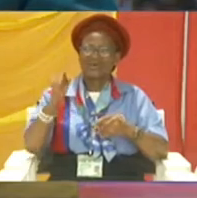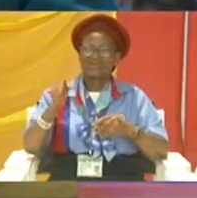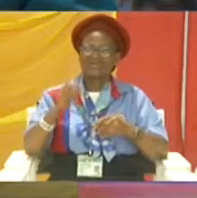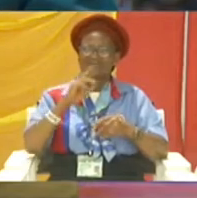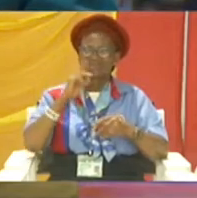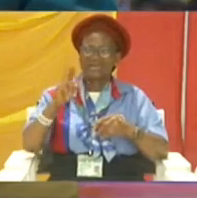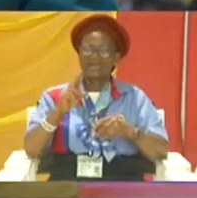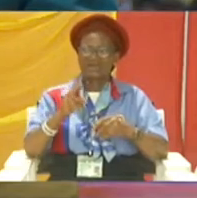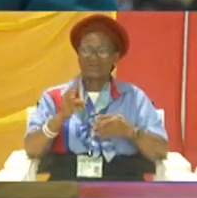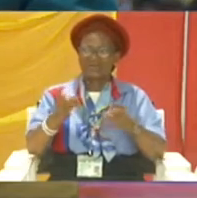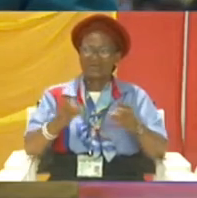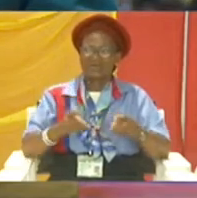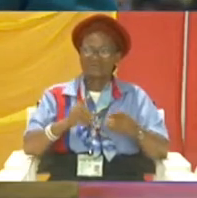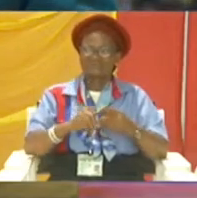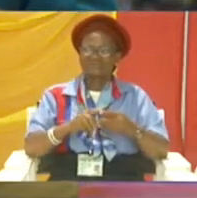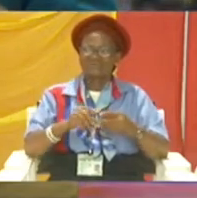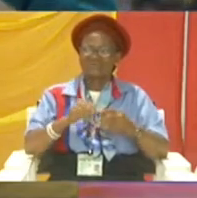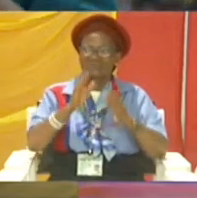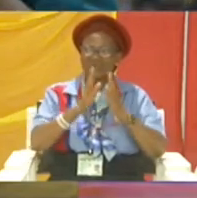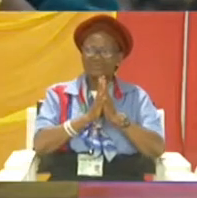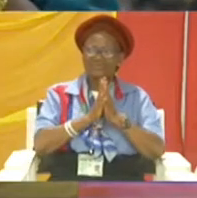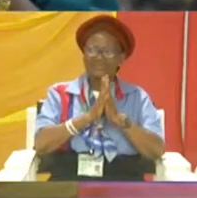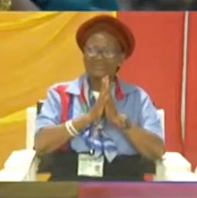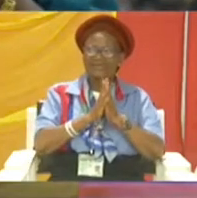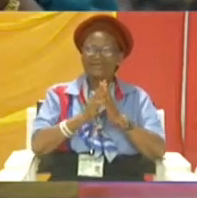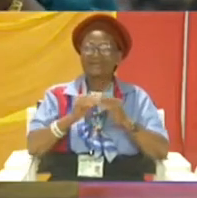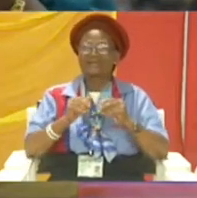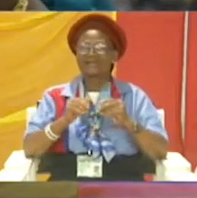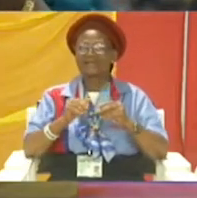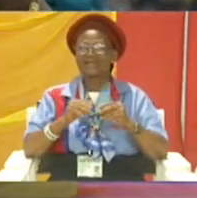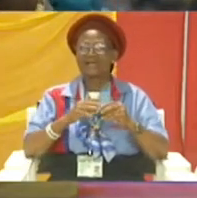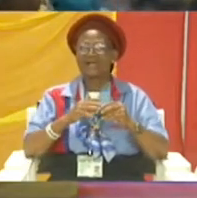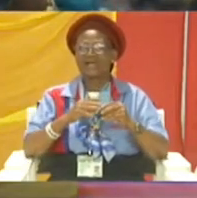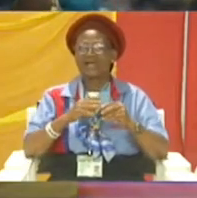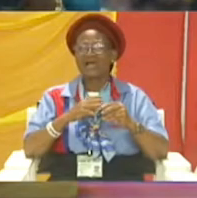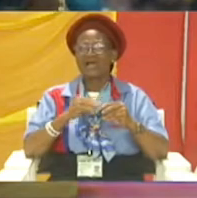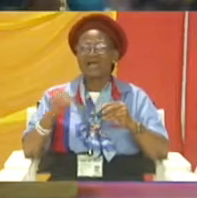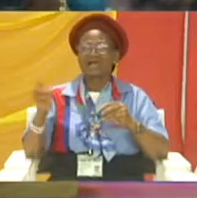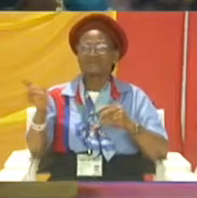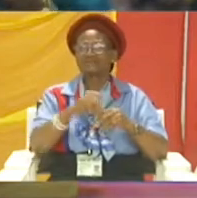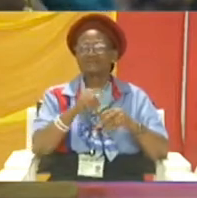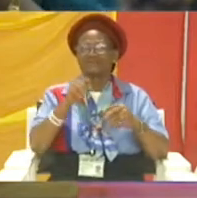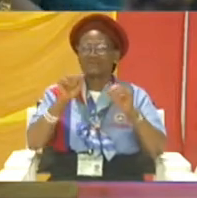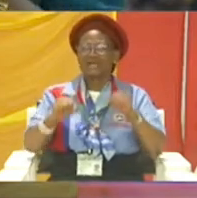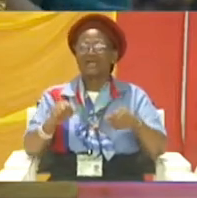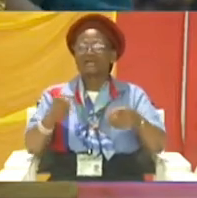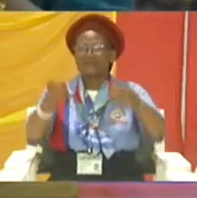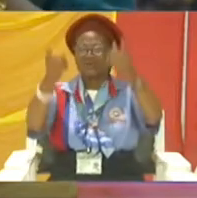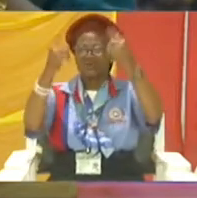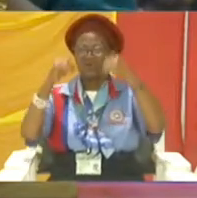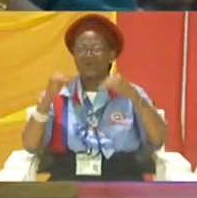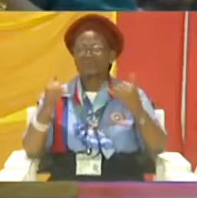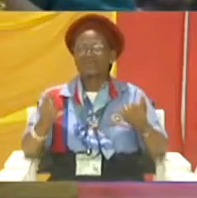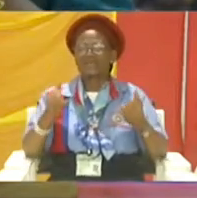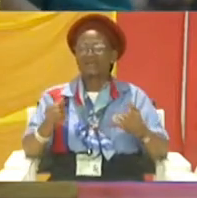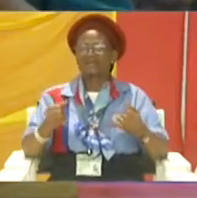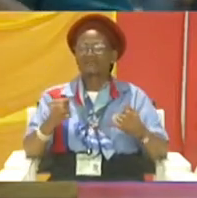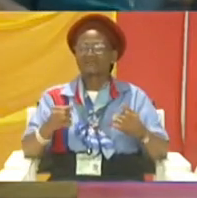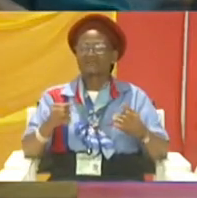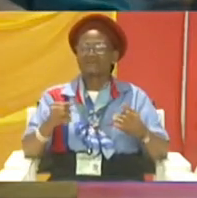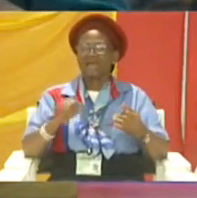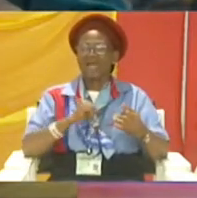to pray, but you can come now. And we are